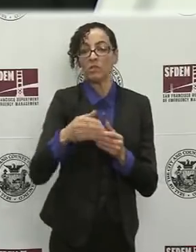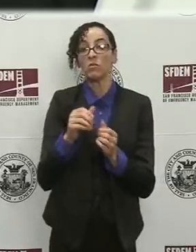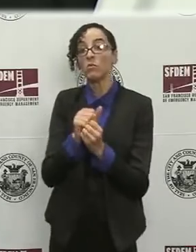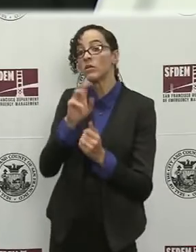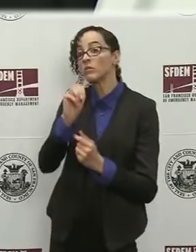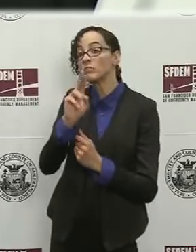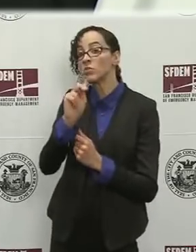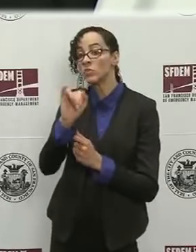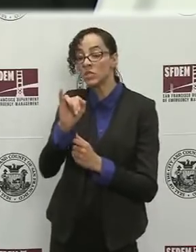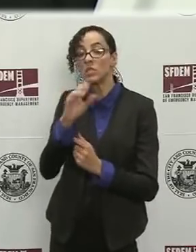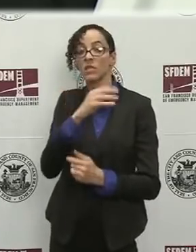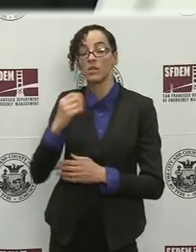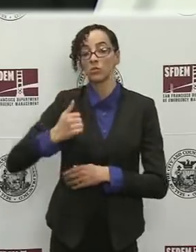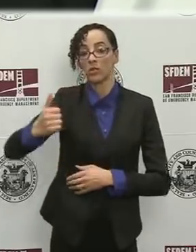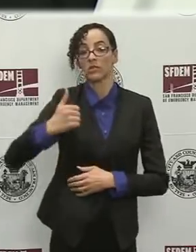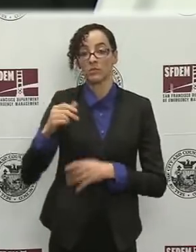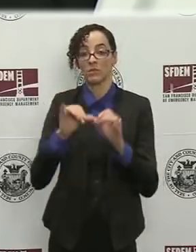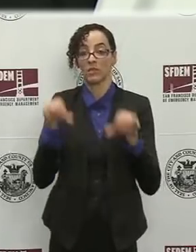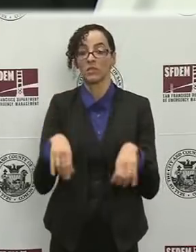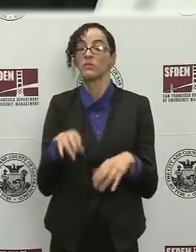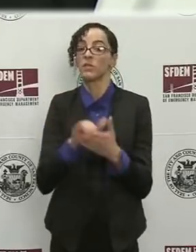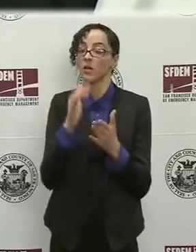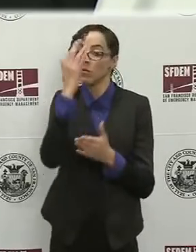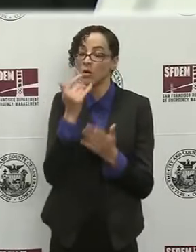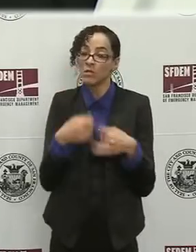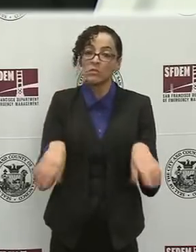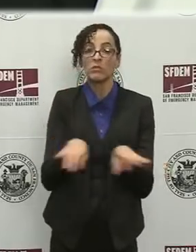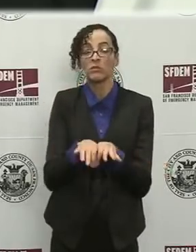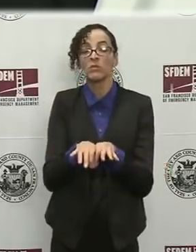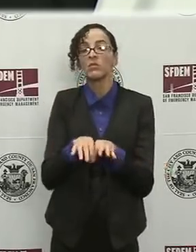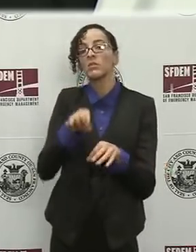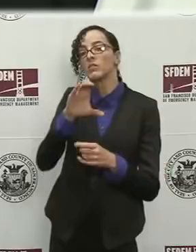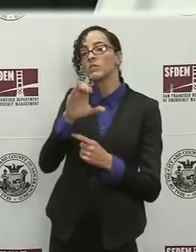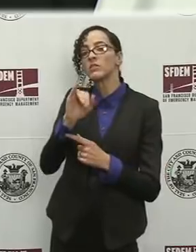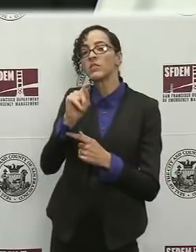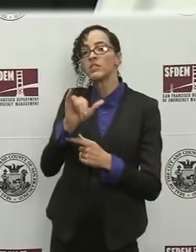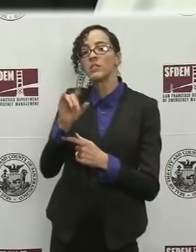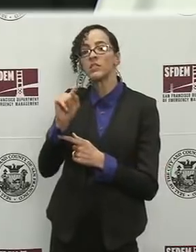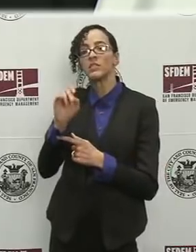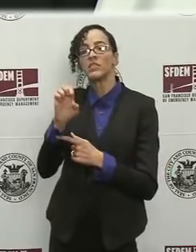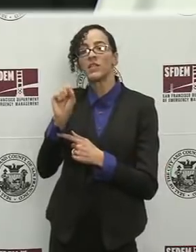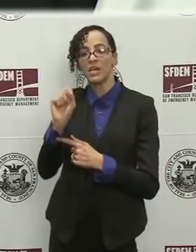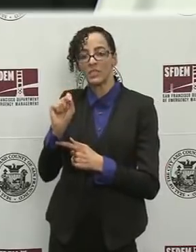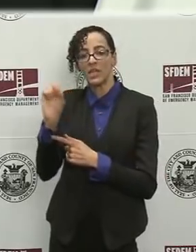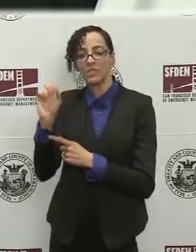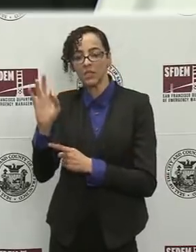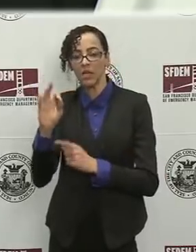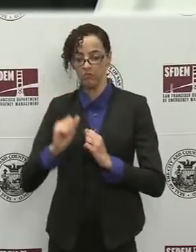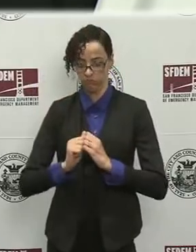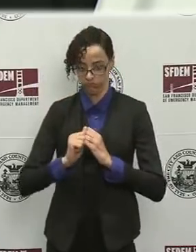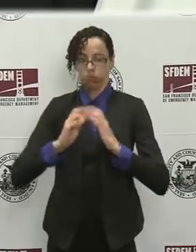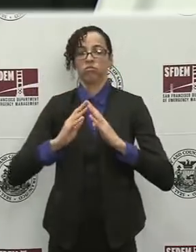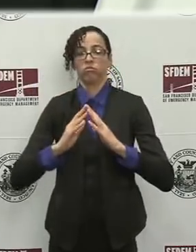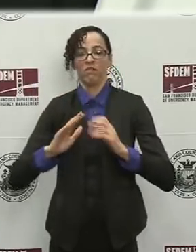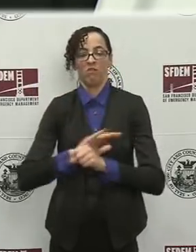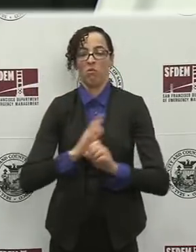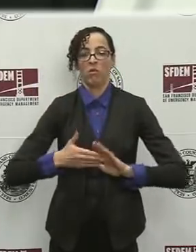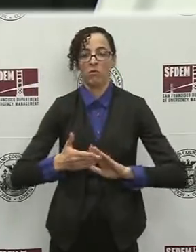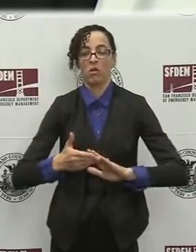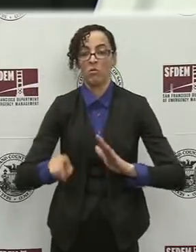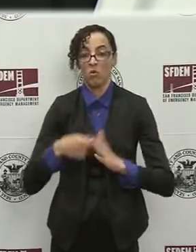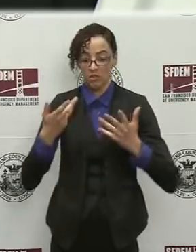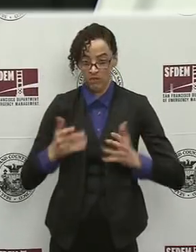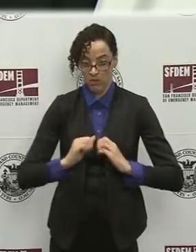we get this City Test SF site up and running. Once the site is fully implemented, we'll be able to provide